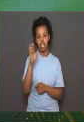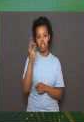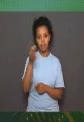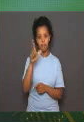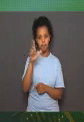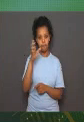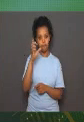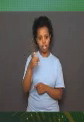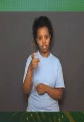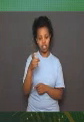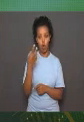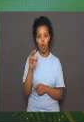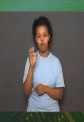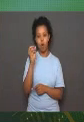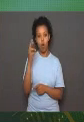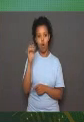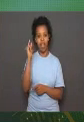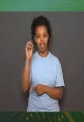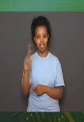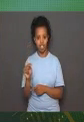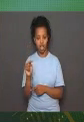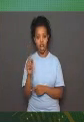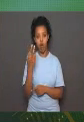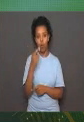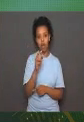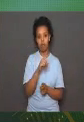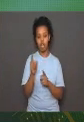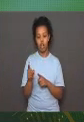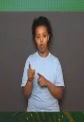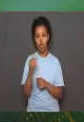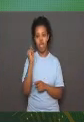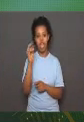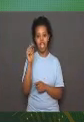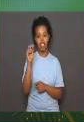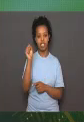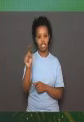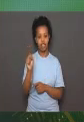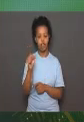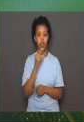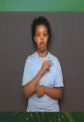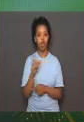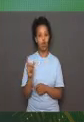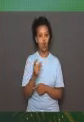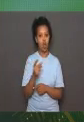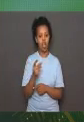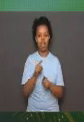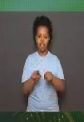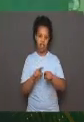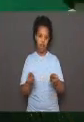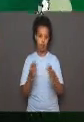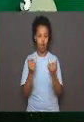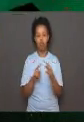an orientational behavior, or an instinctive behavior. You may begin now.